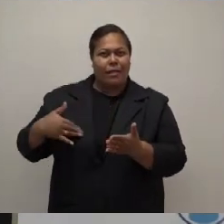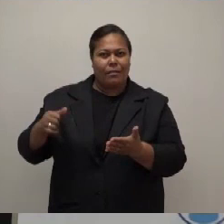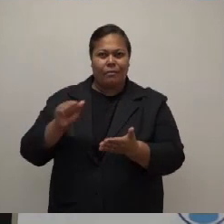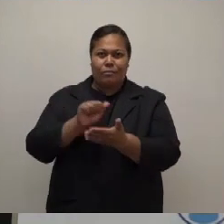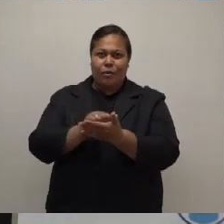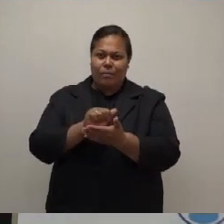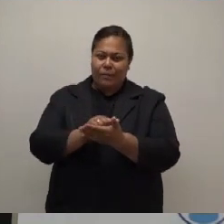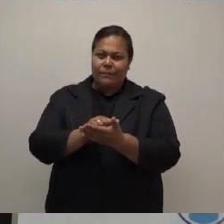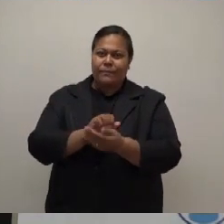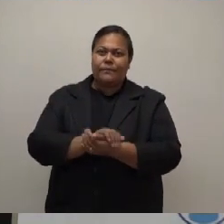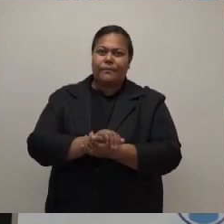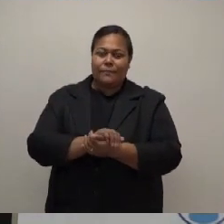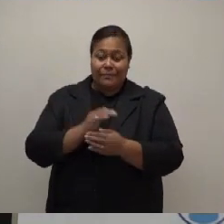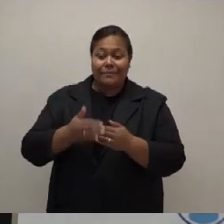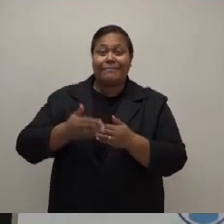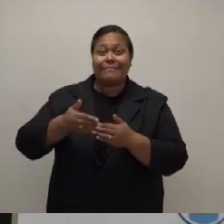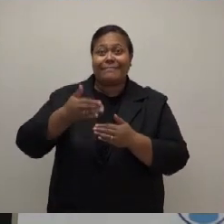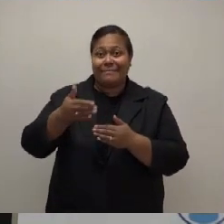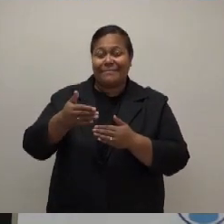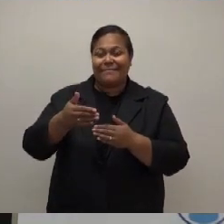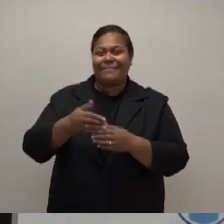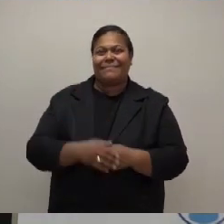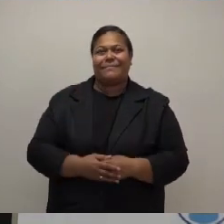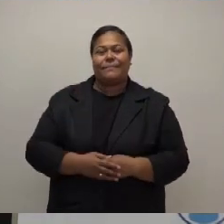days, weeks, and months ahead.